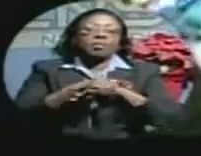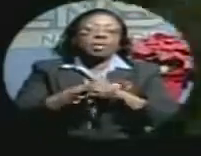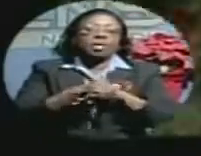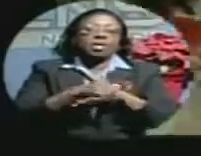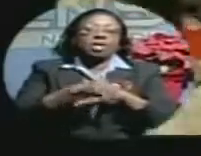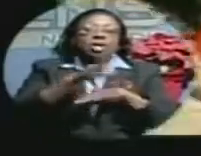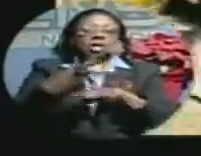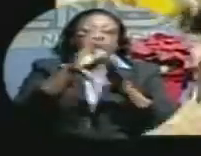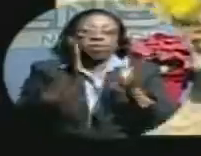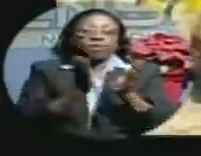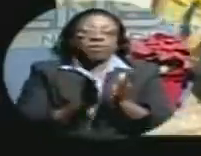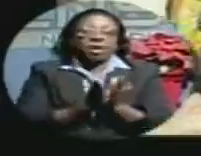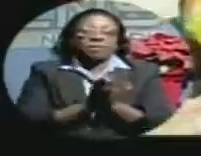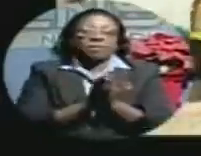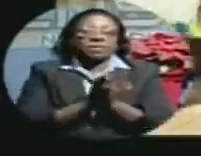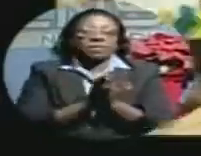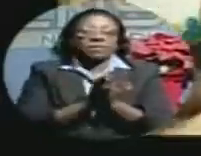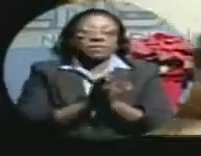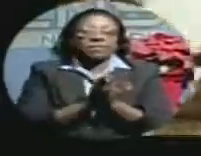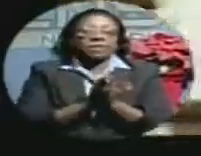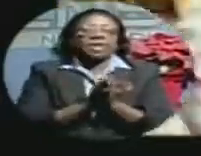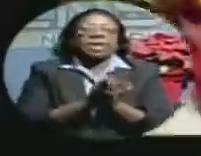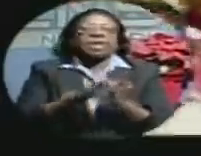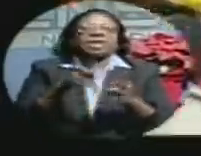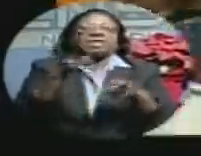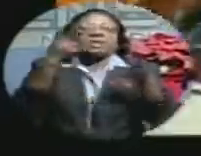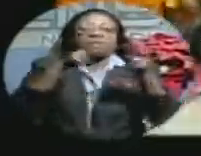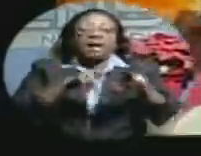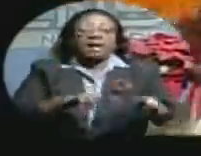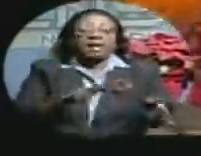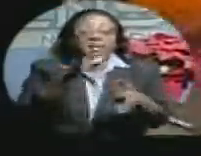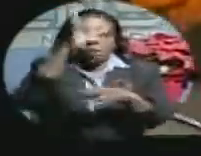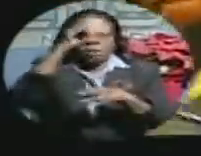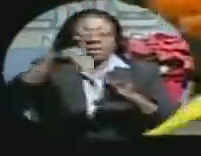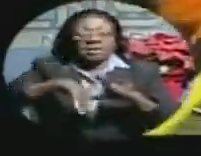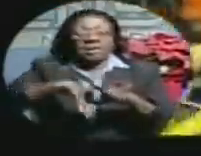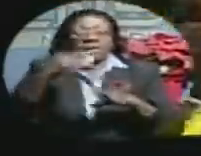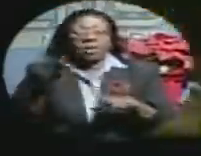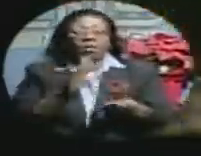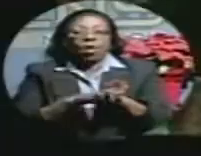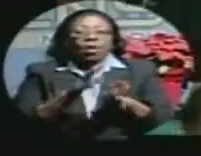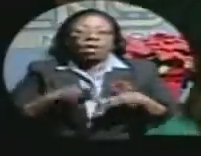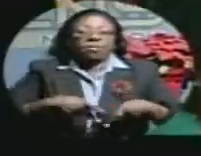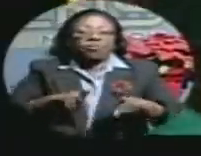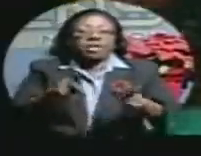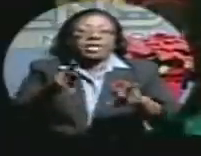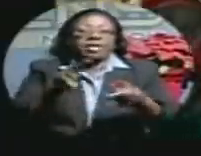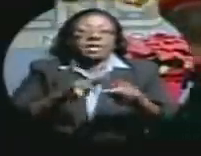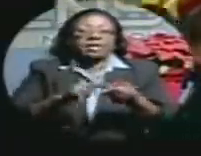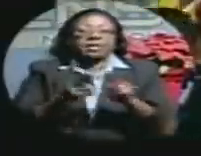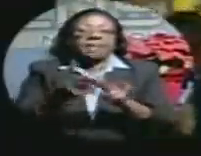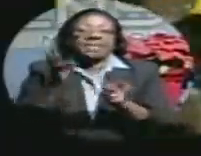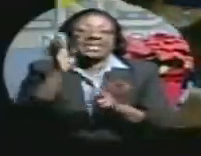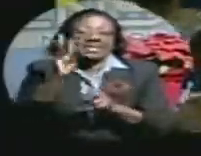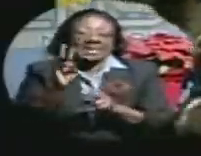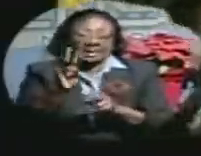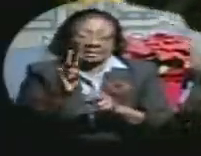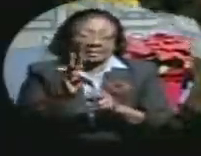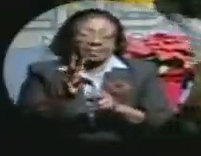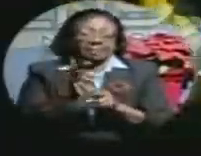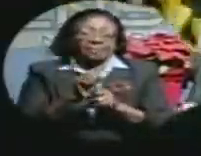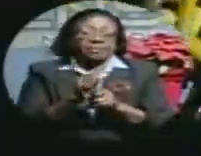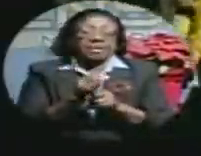groups, the Valley Boys say breaking out of the gate 6 on Boxing Day morning is not an issue for them. When asked about the mood of their members this time